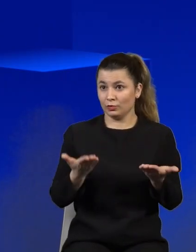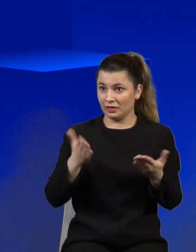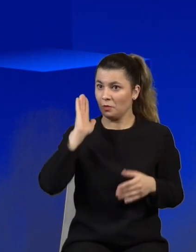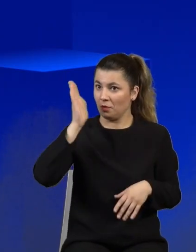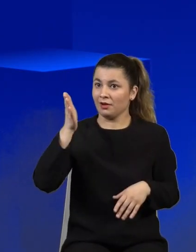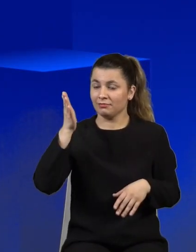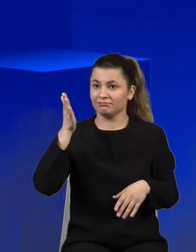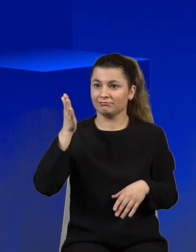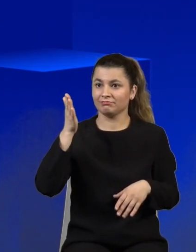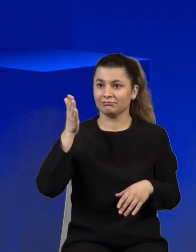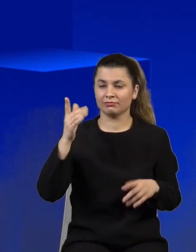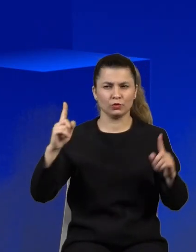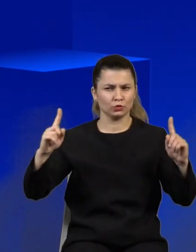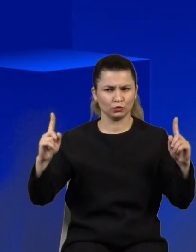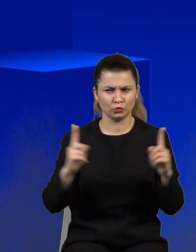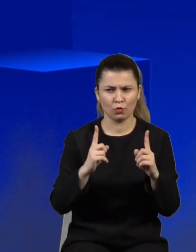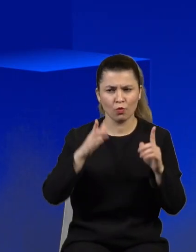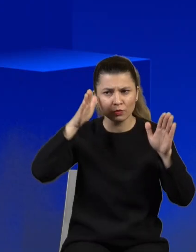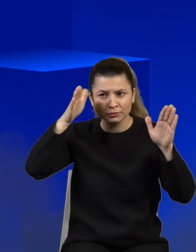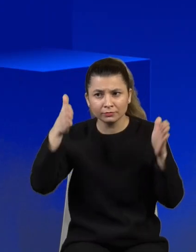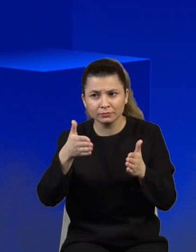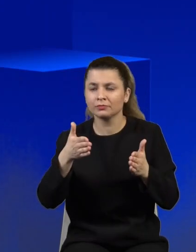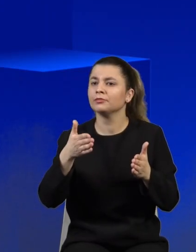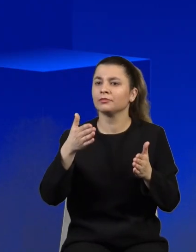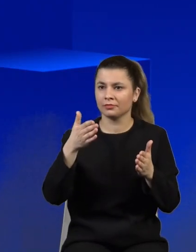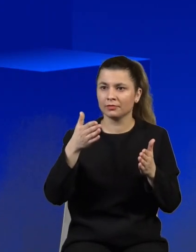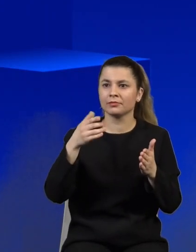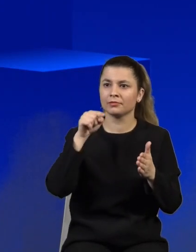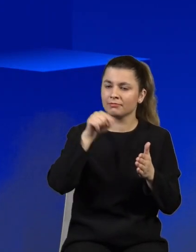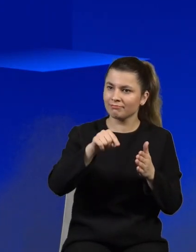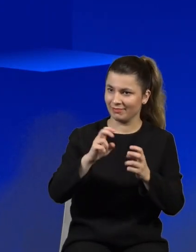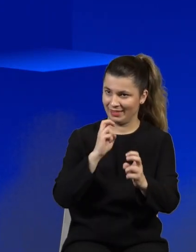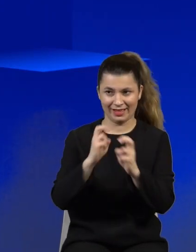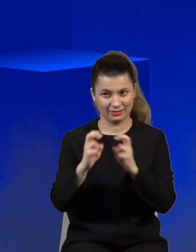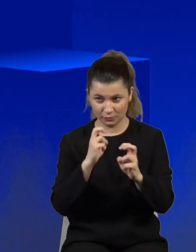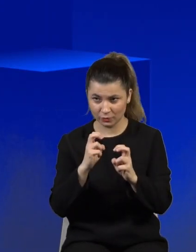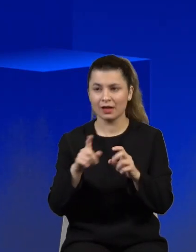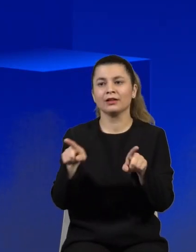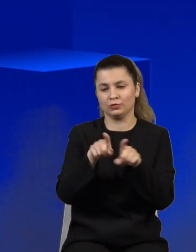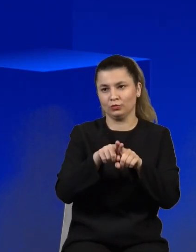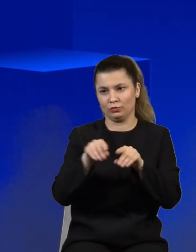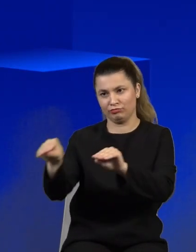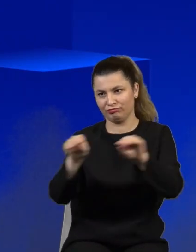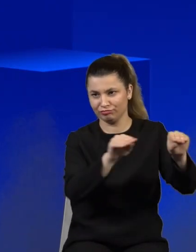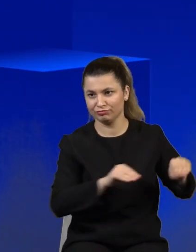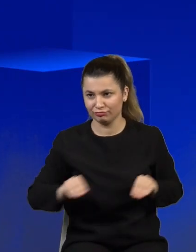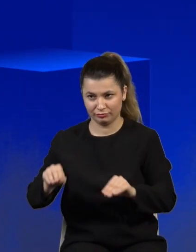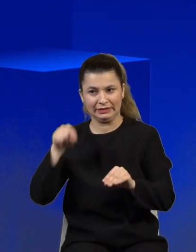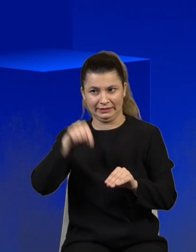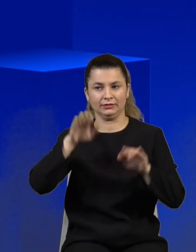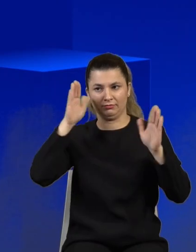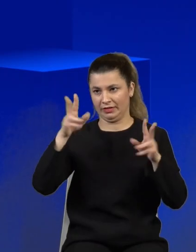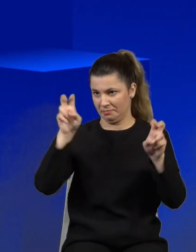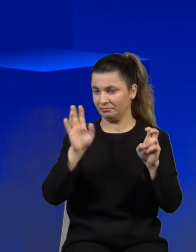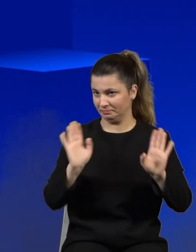area, on the mobility, and only to some, we will pay attention only to some highlights,